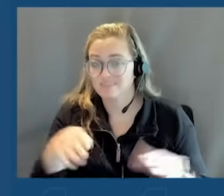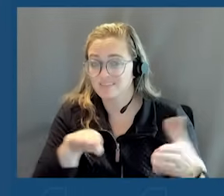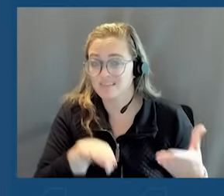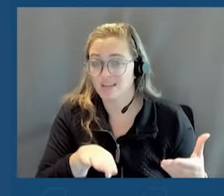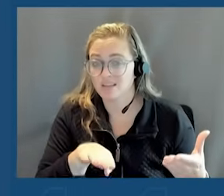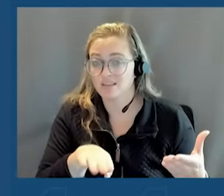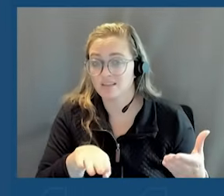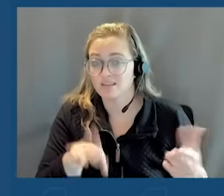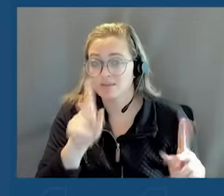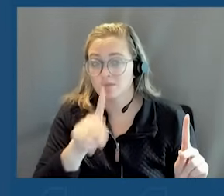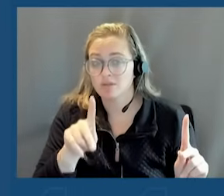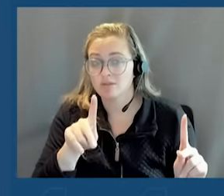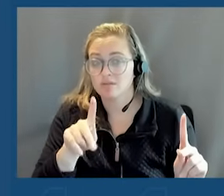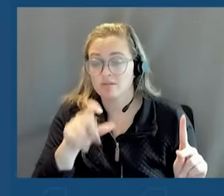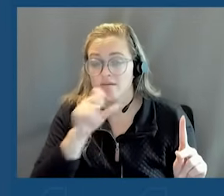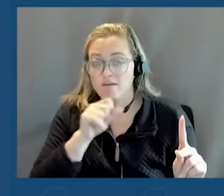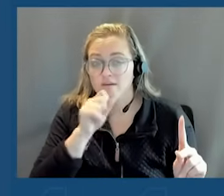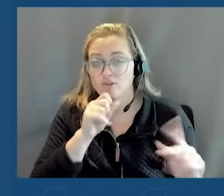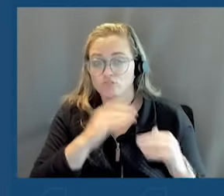people 65 and over.